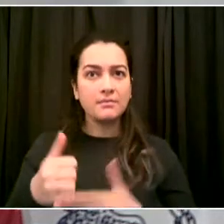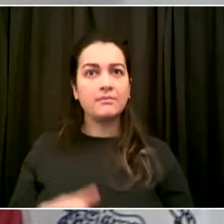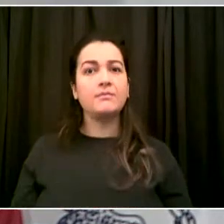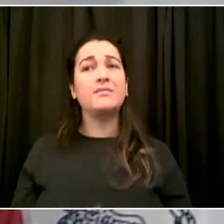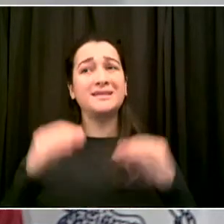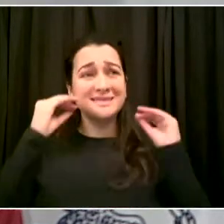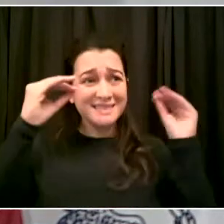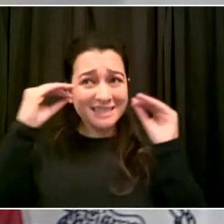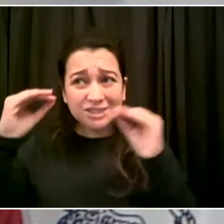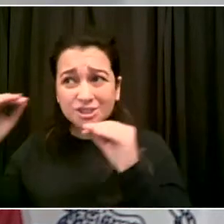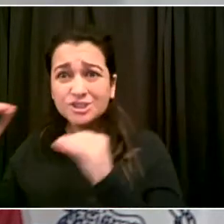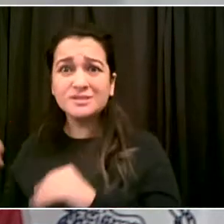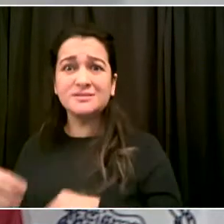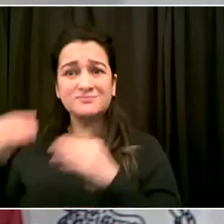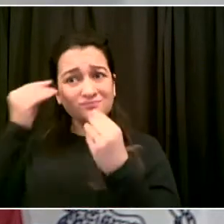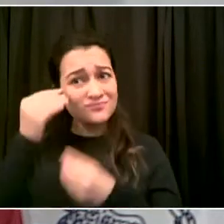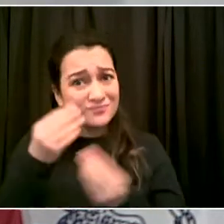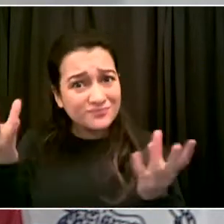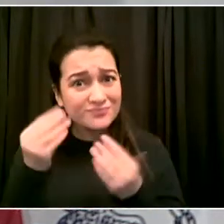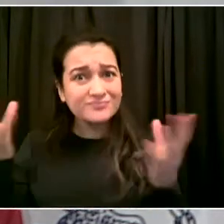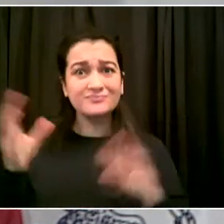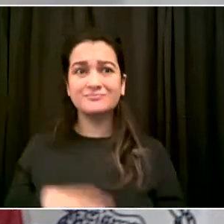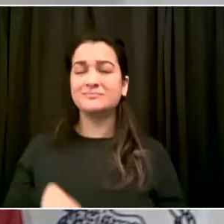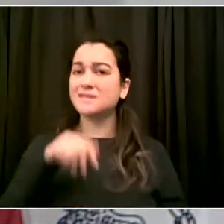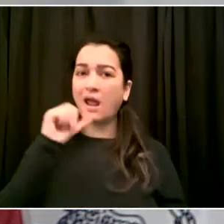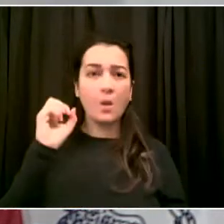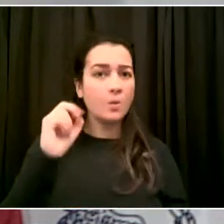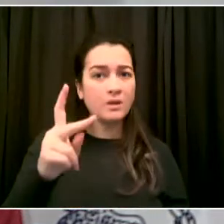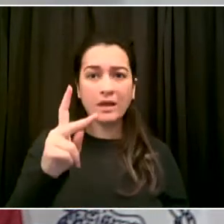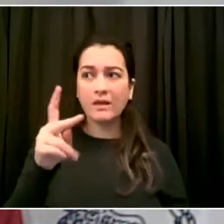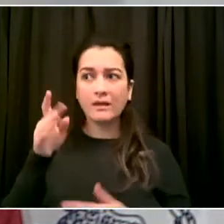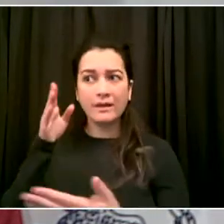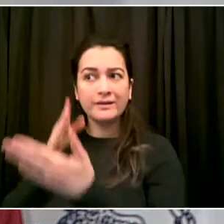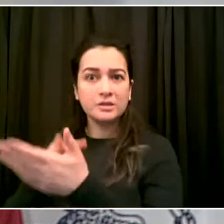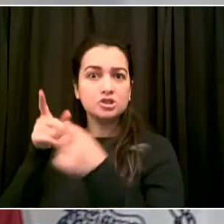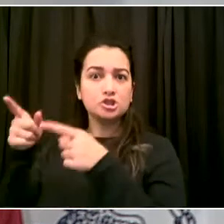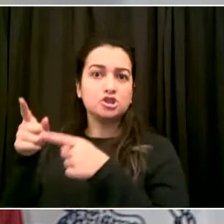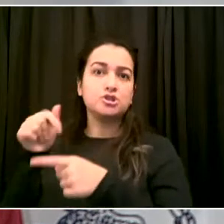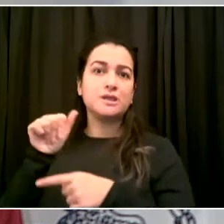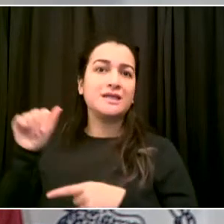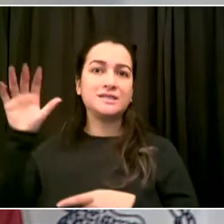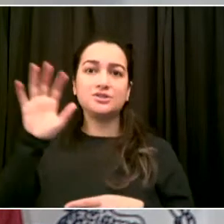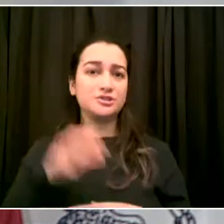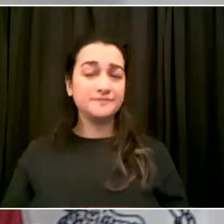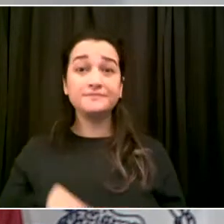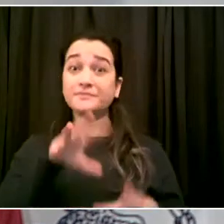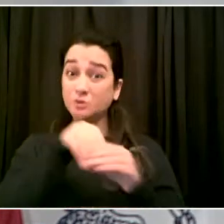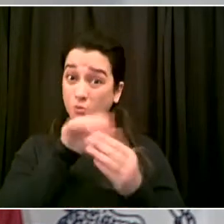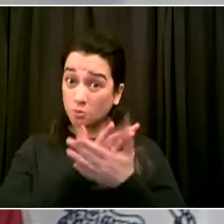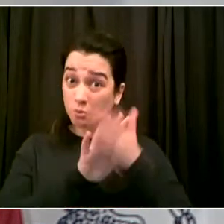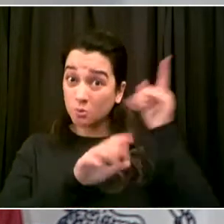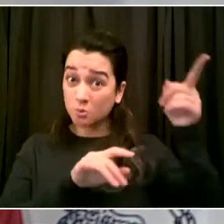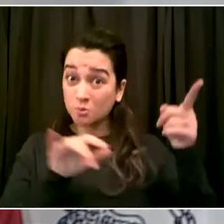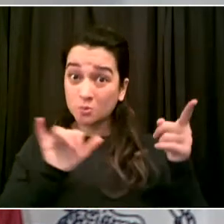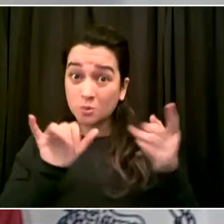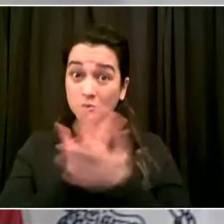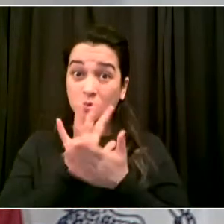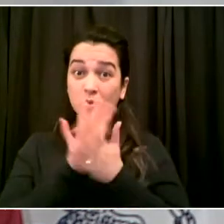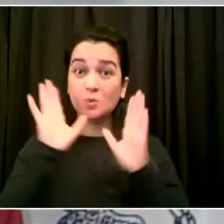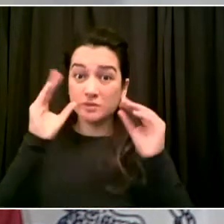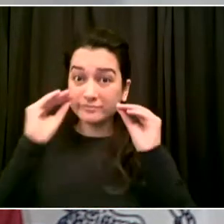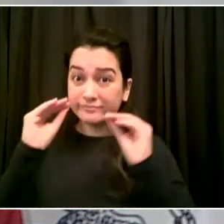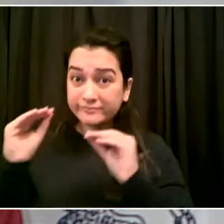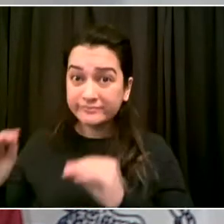to educate through our schools and foster understanding. And then really encouraging people to